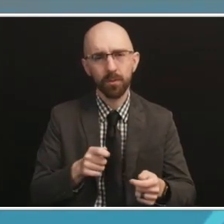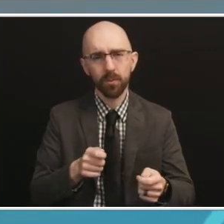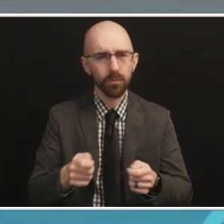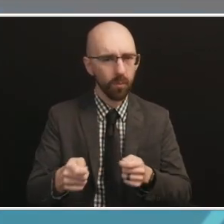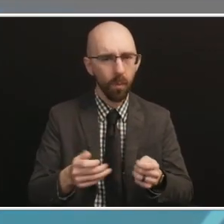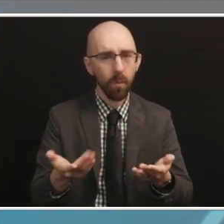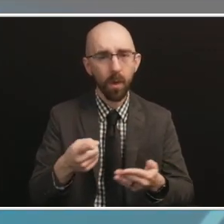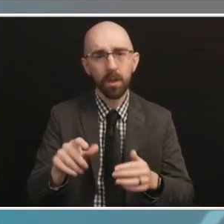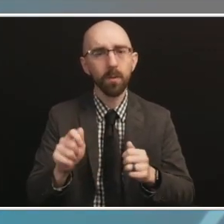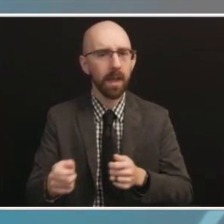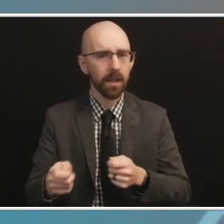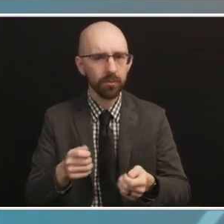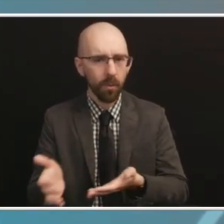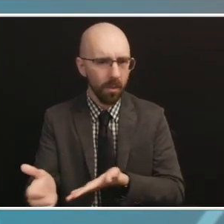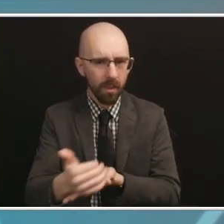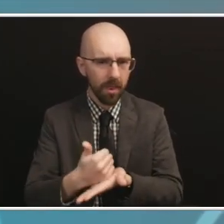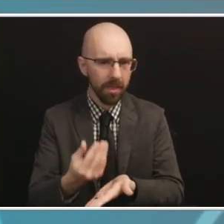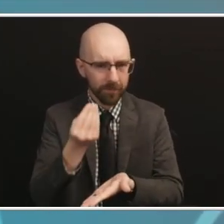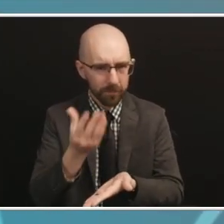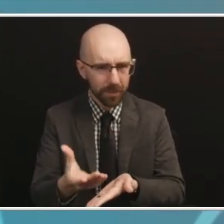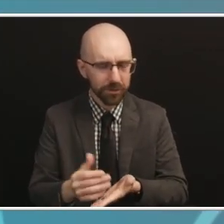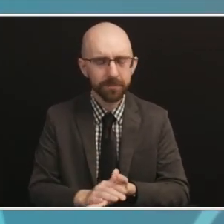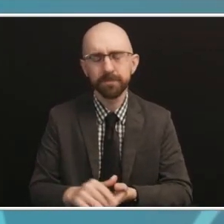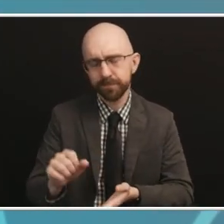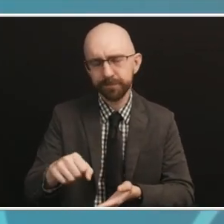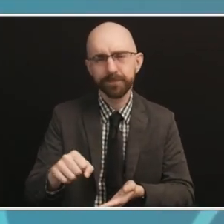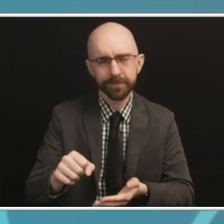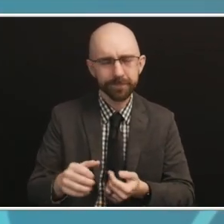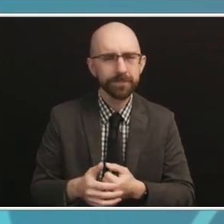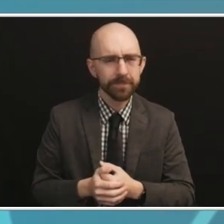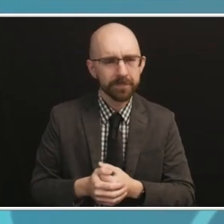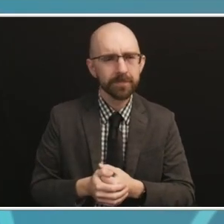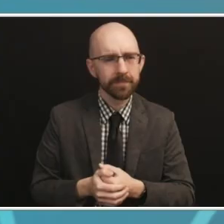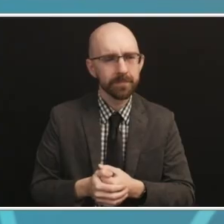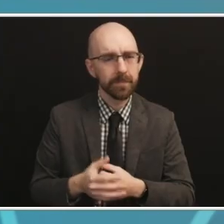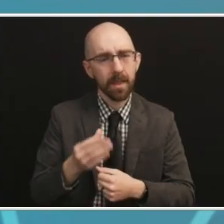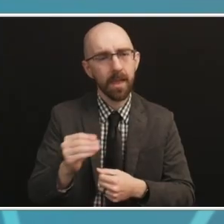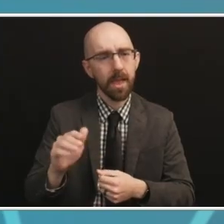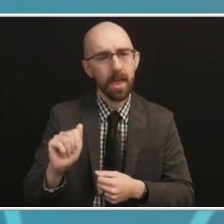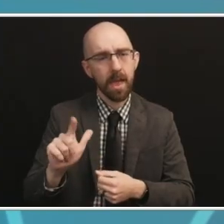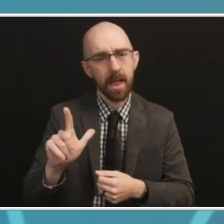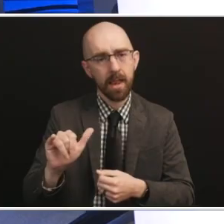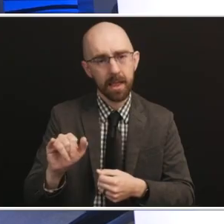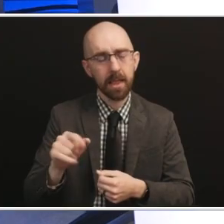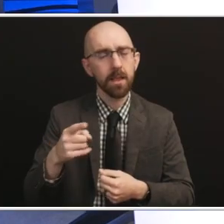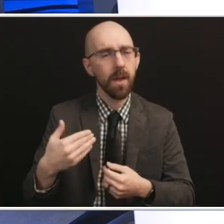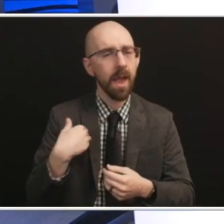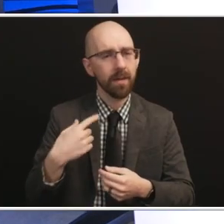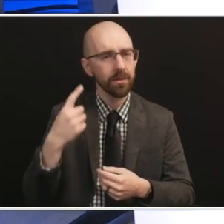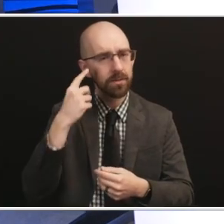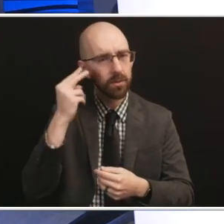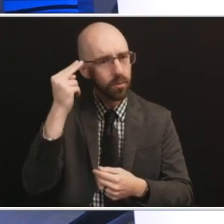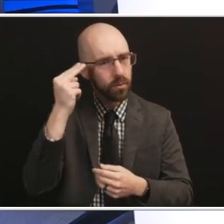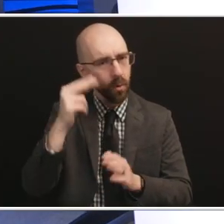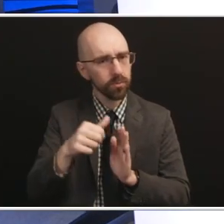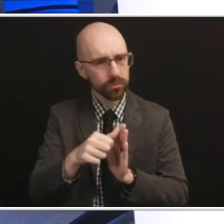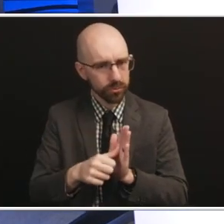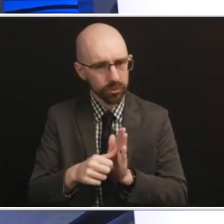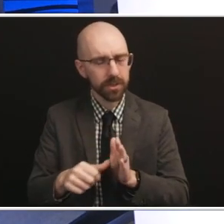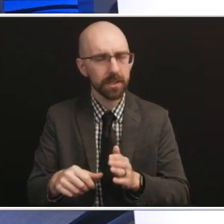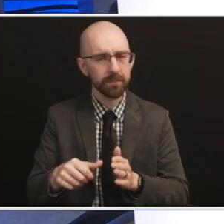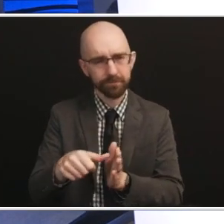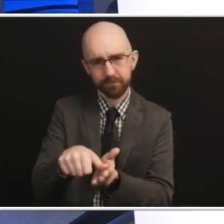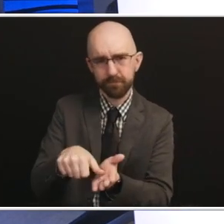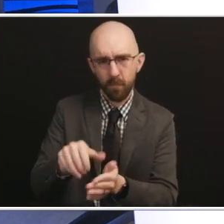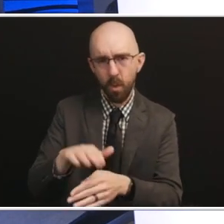the information. Yeah. And Allie, we have the neurosurgeon in the room operating on Brad. We